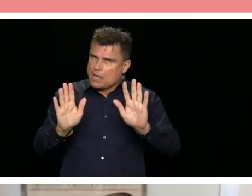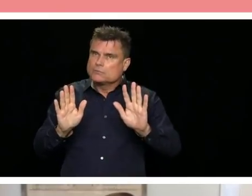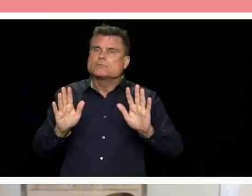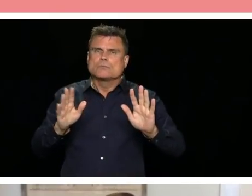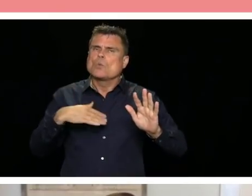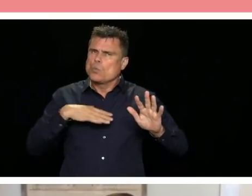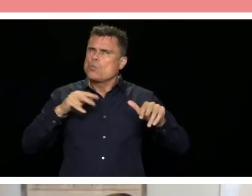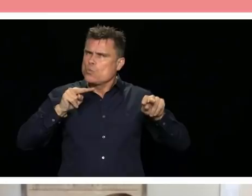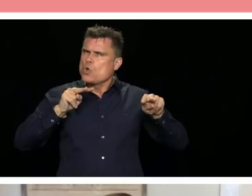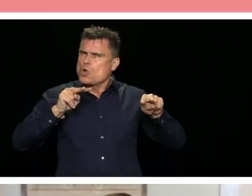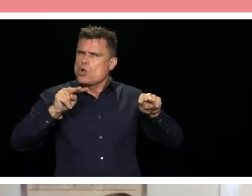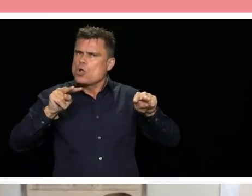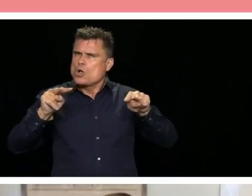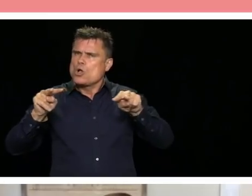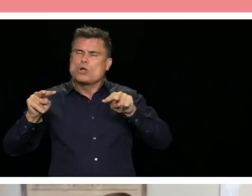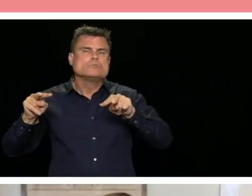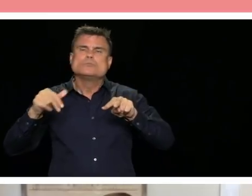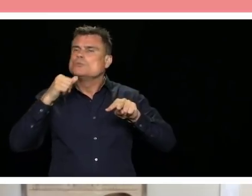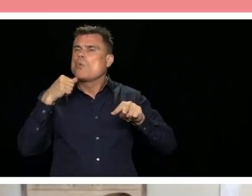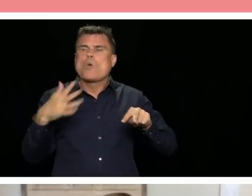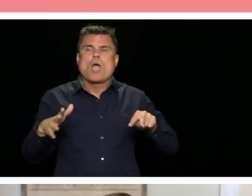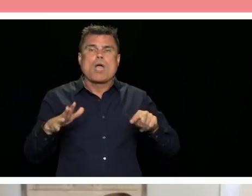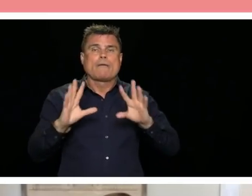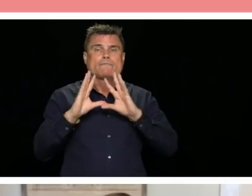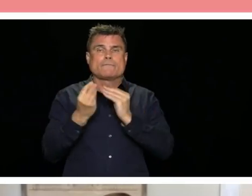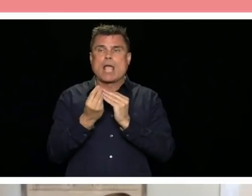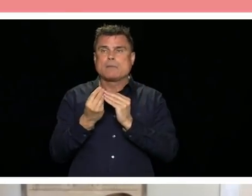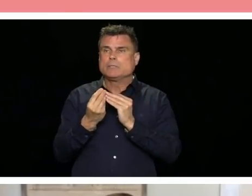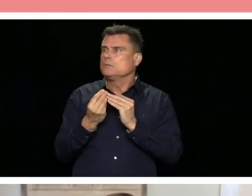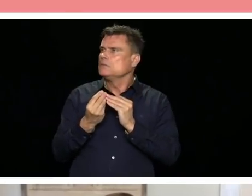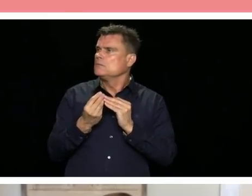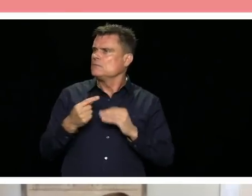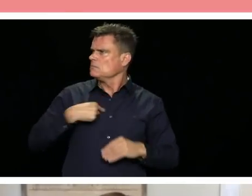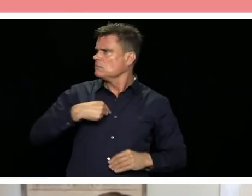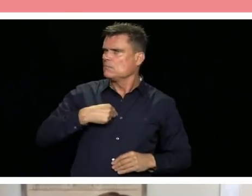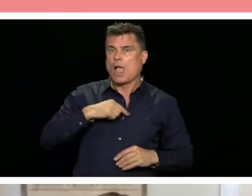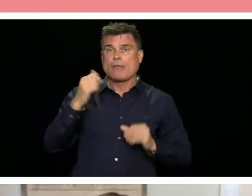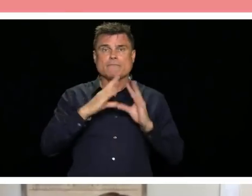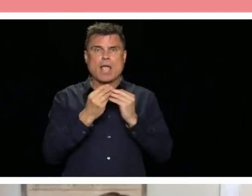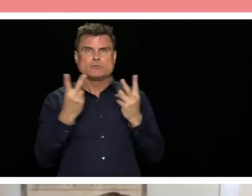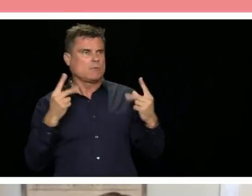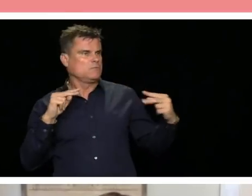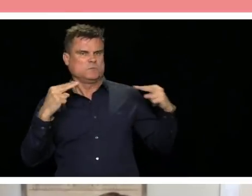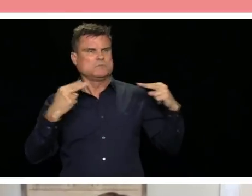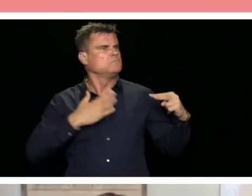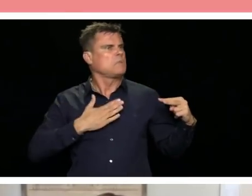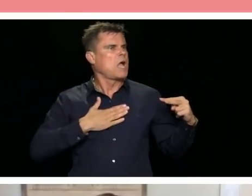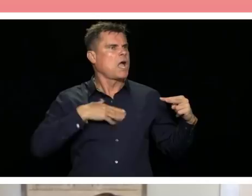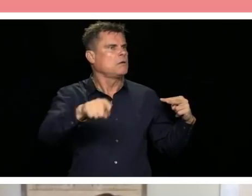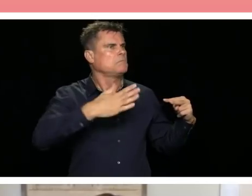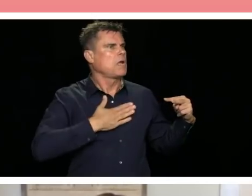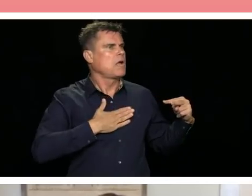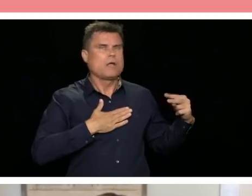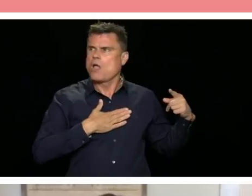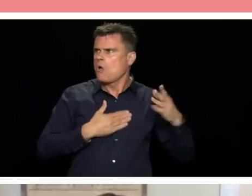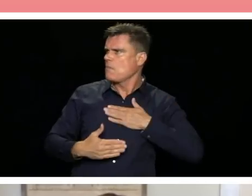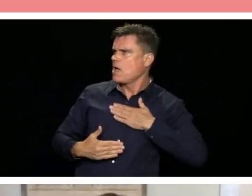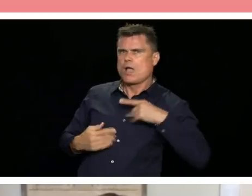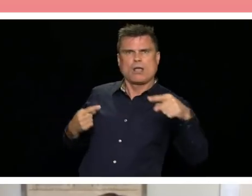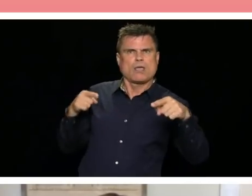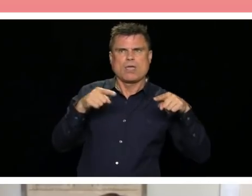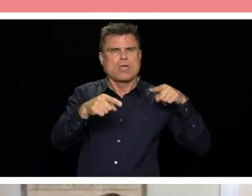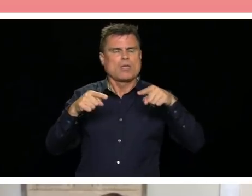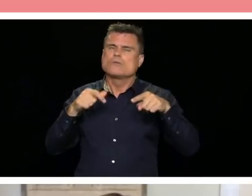families. We'll work with our local childcare resource referral center, and we also count on providers and parents to make the best